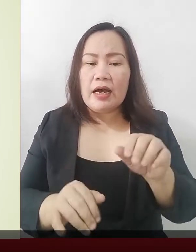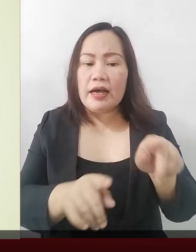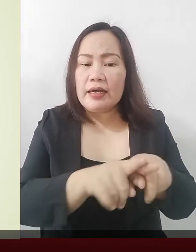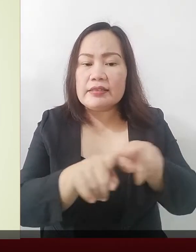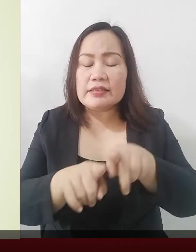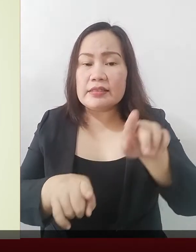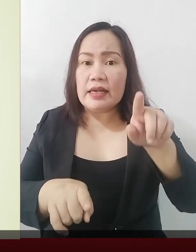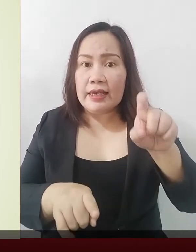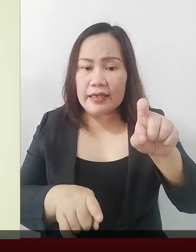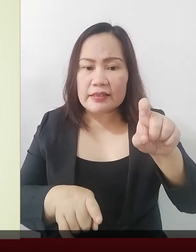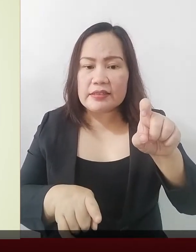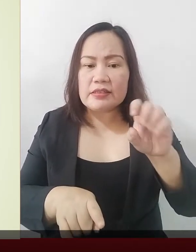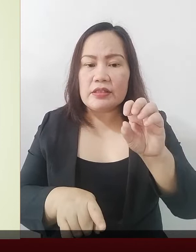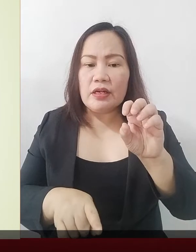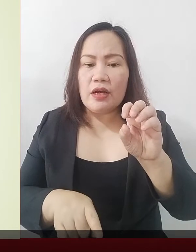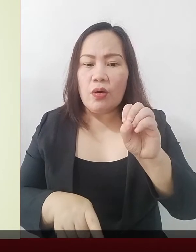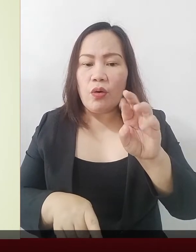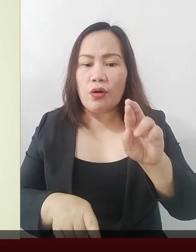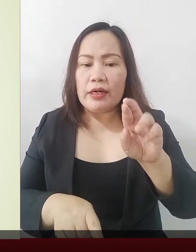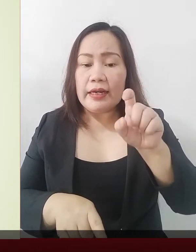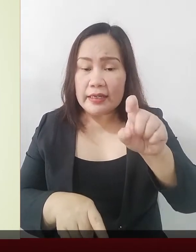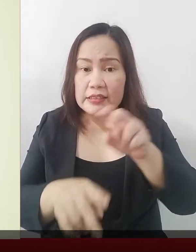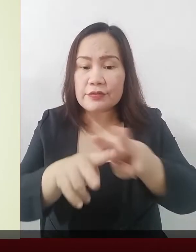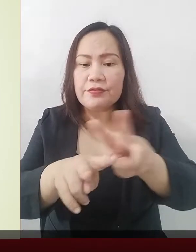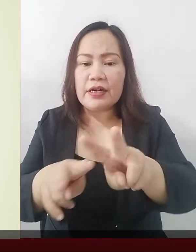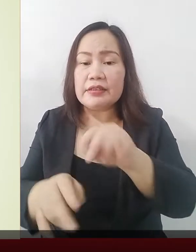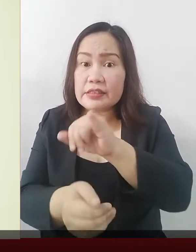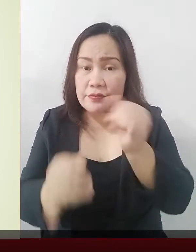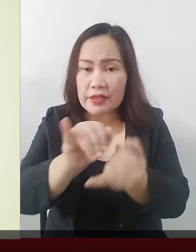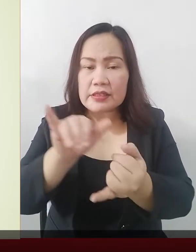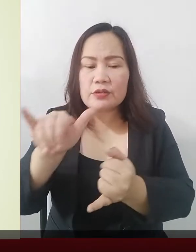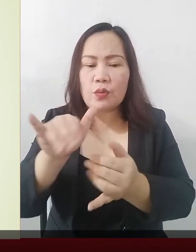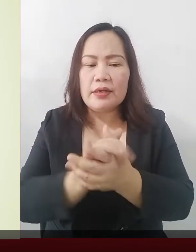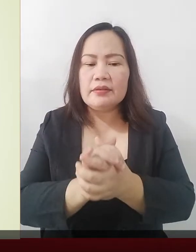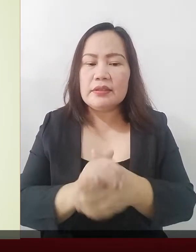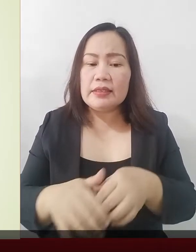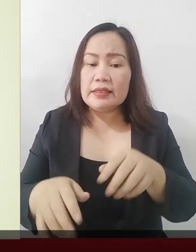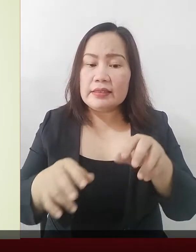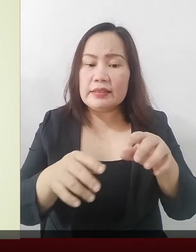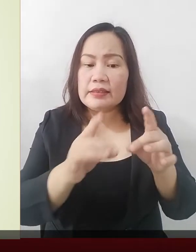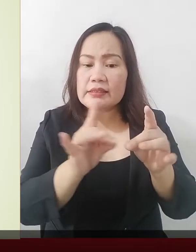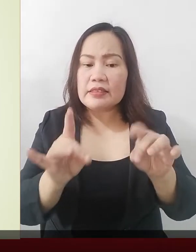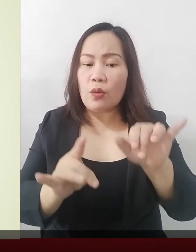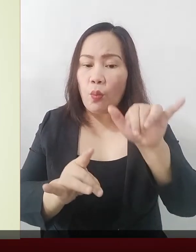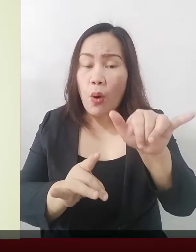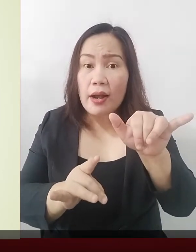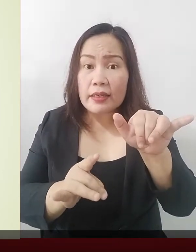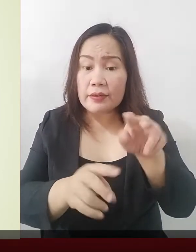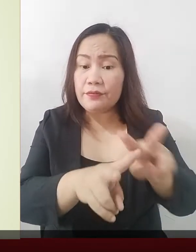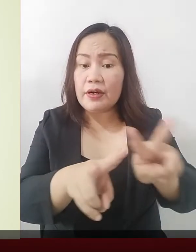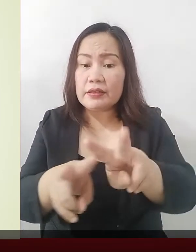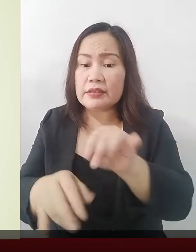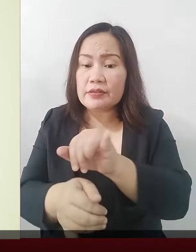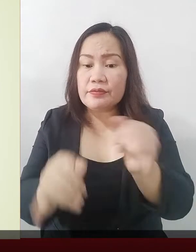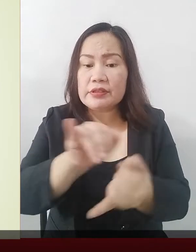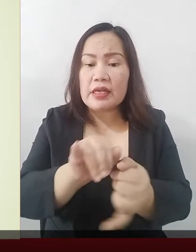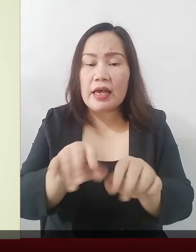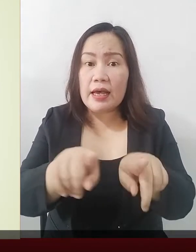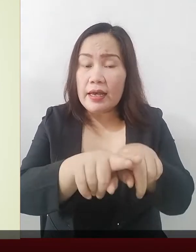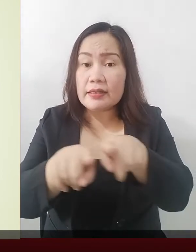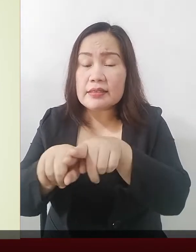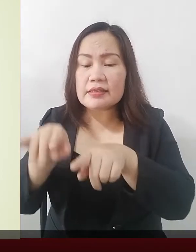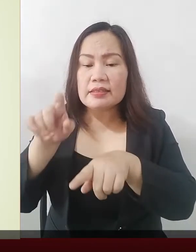x varies inversely as y. The statement y varies inversely as x